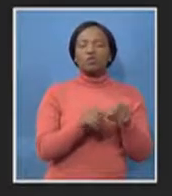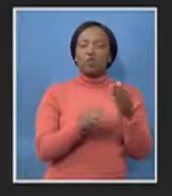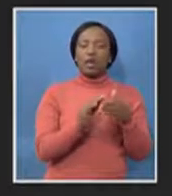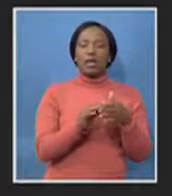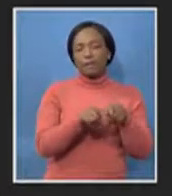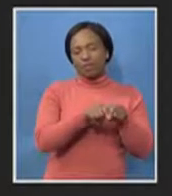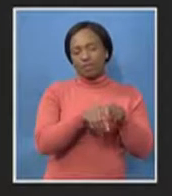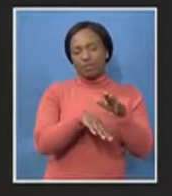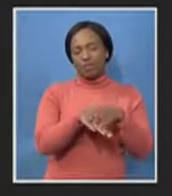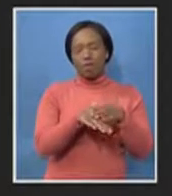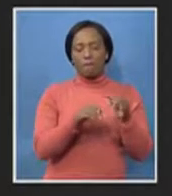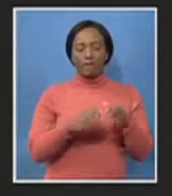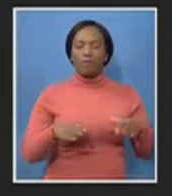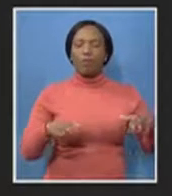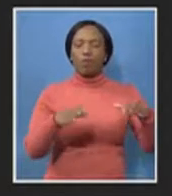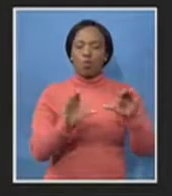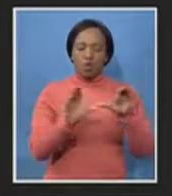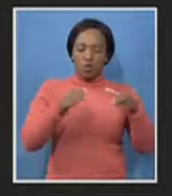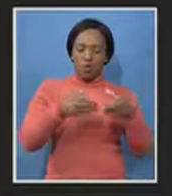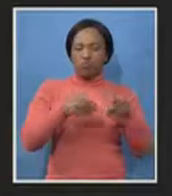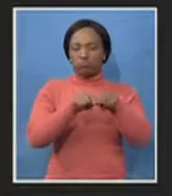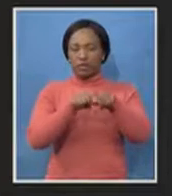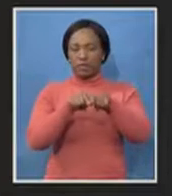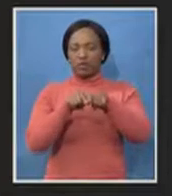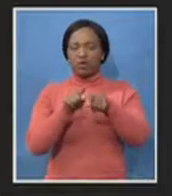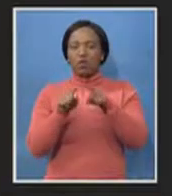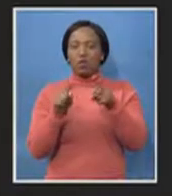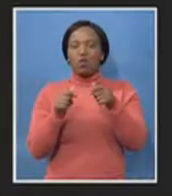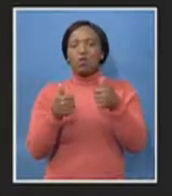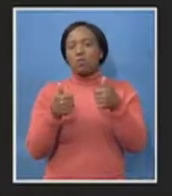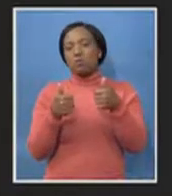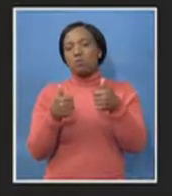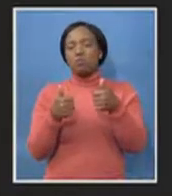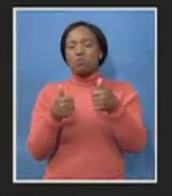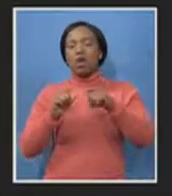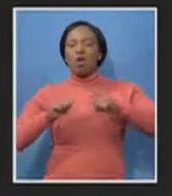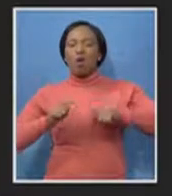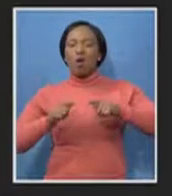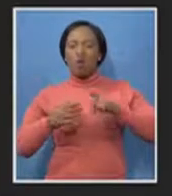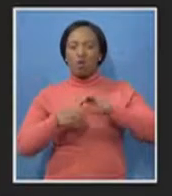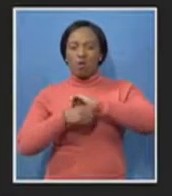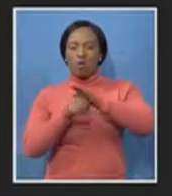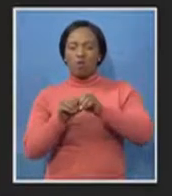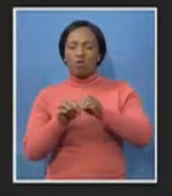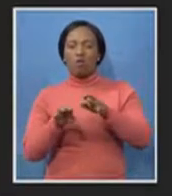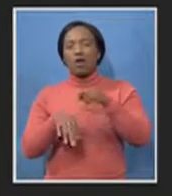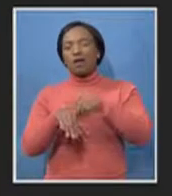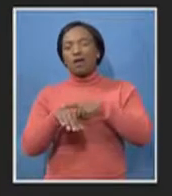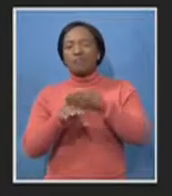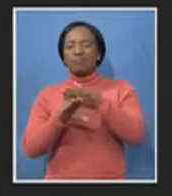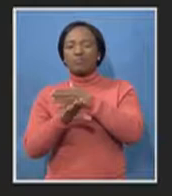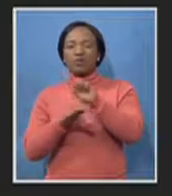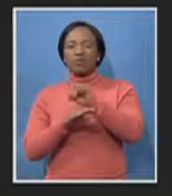strategy in low prevalence settings. And certainly we were doing it in South Africa when we had a community testing program where